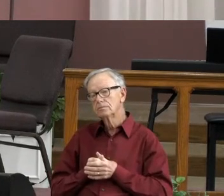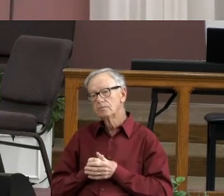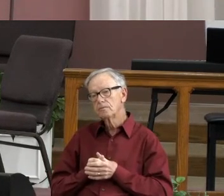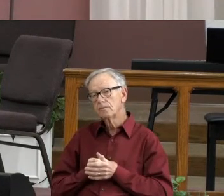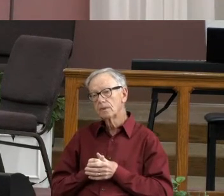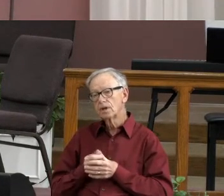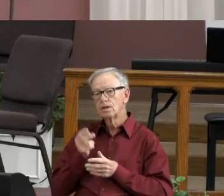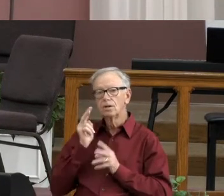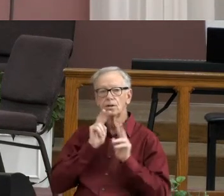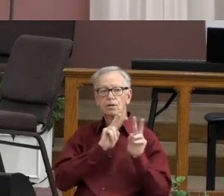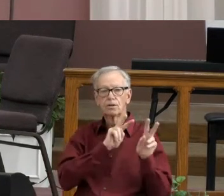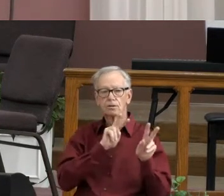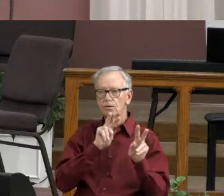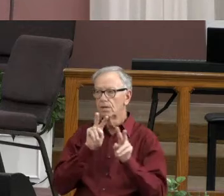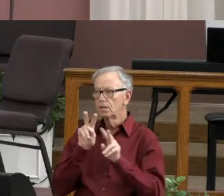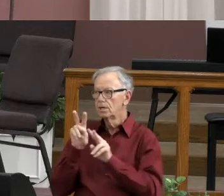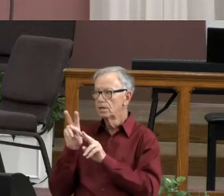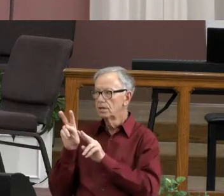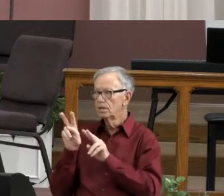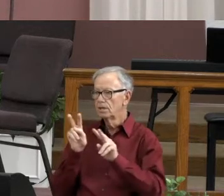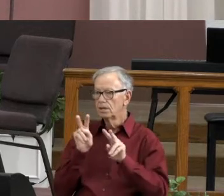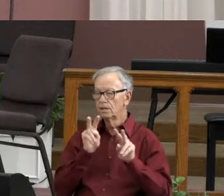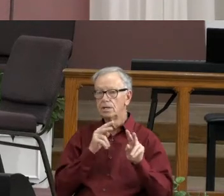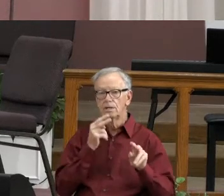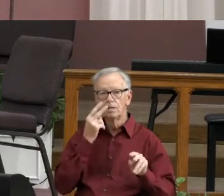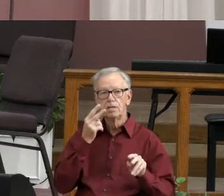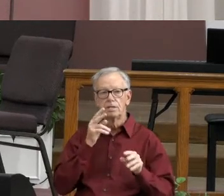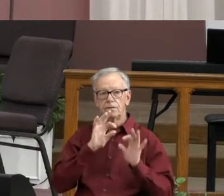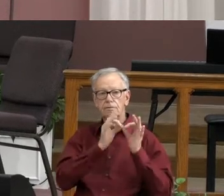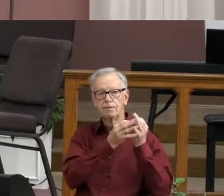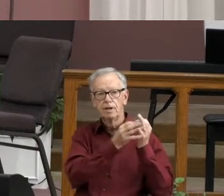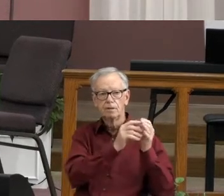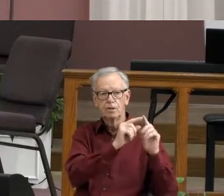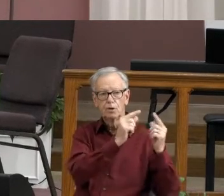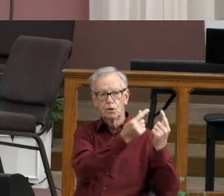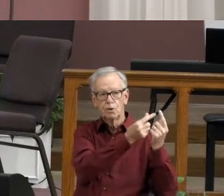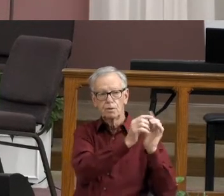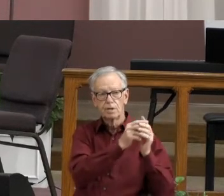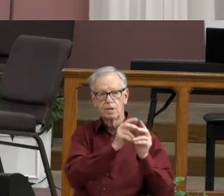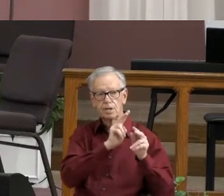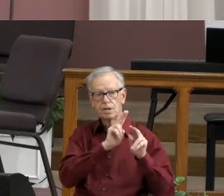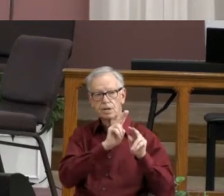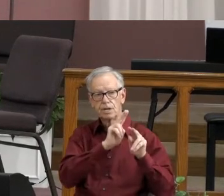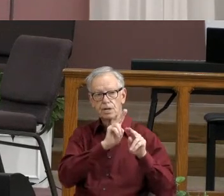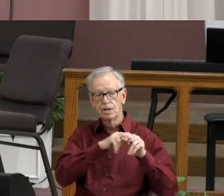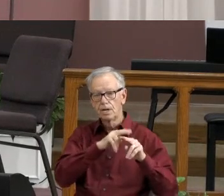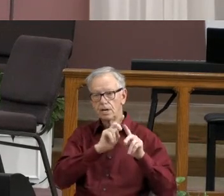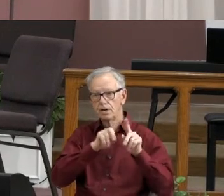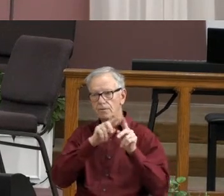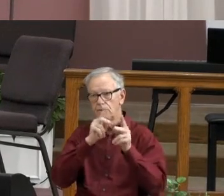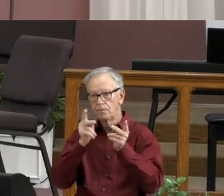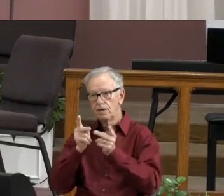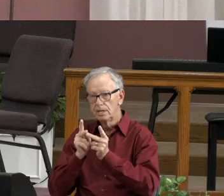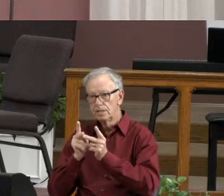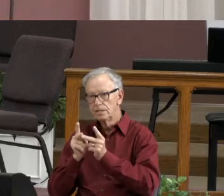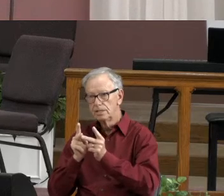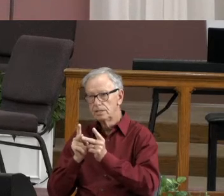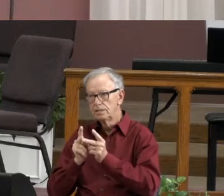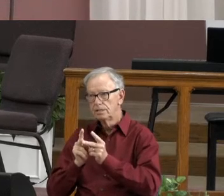As I look around, I see some family groups sitting in different places.